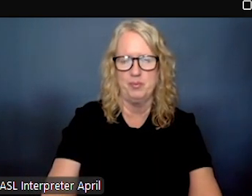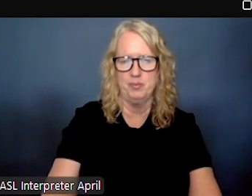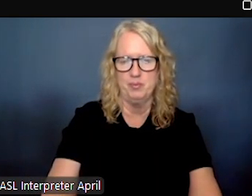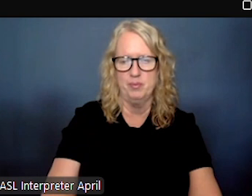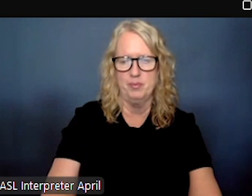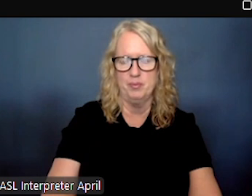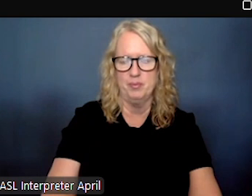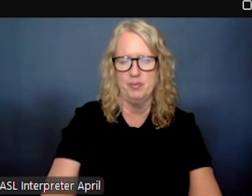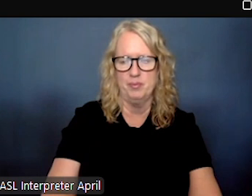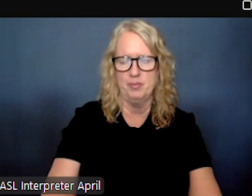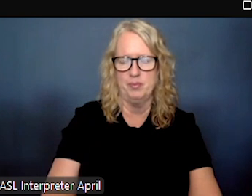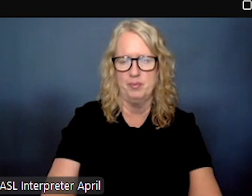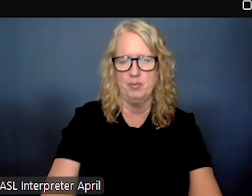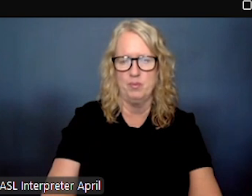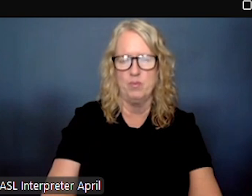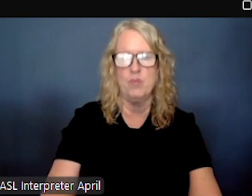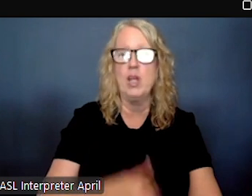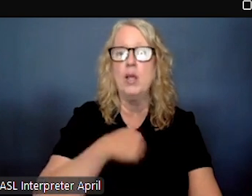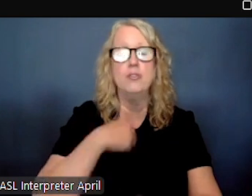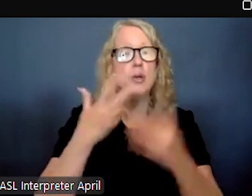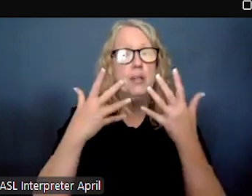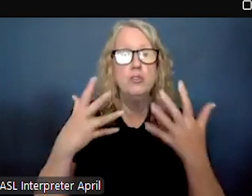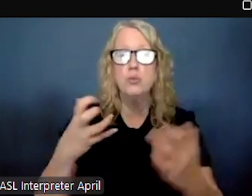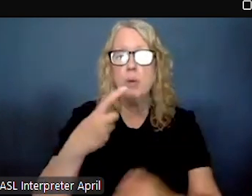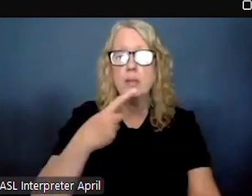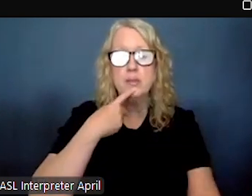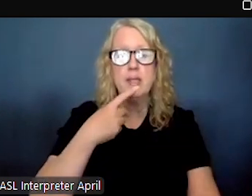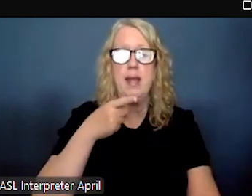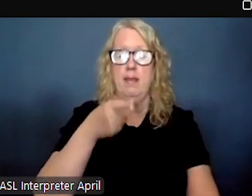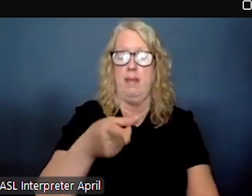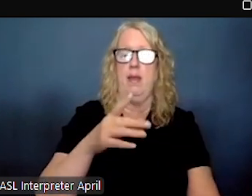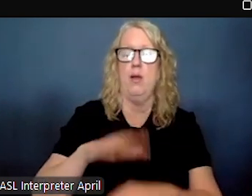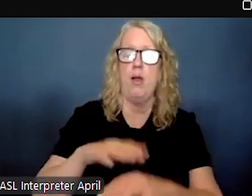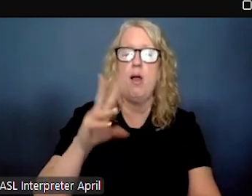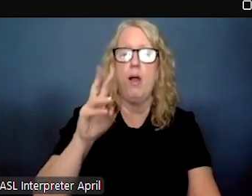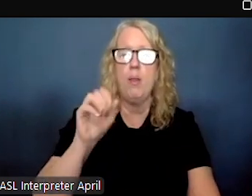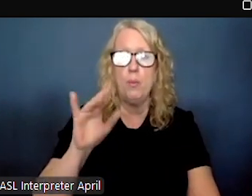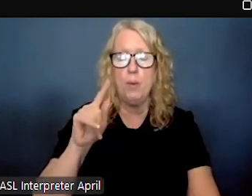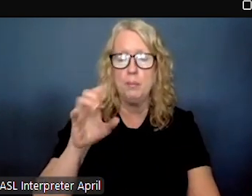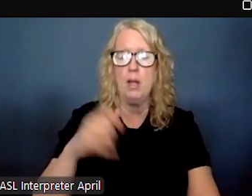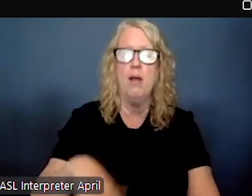And just want to say that on the website